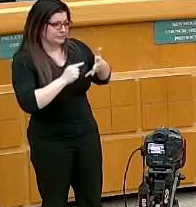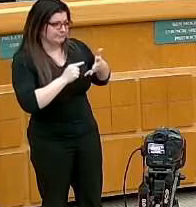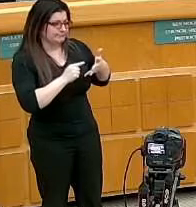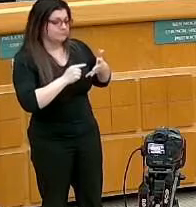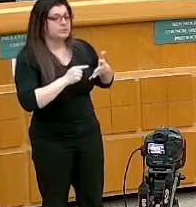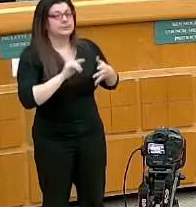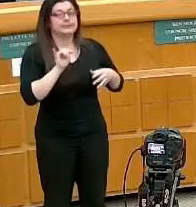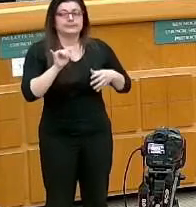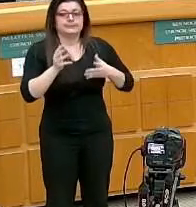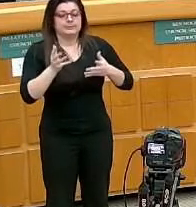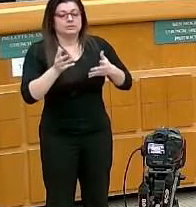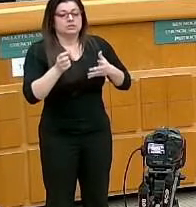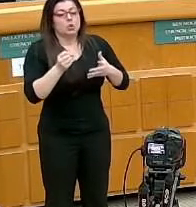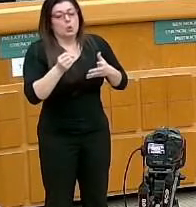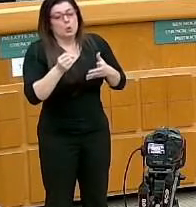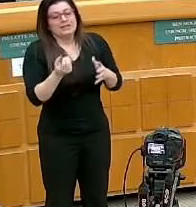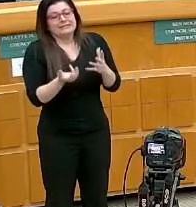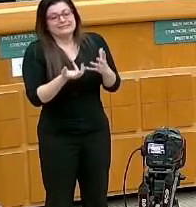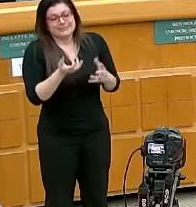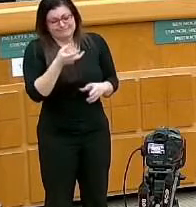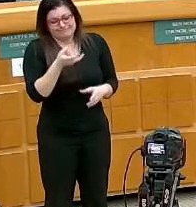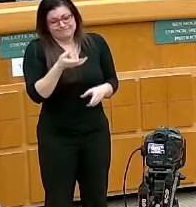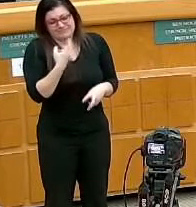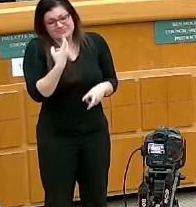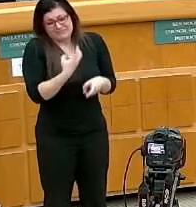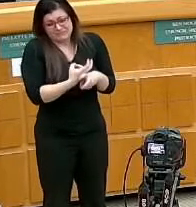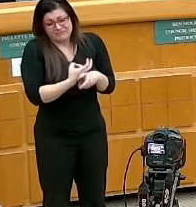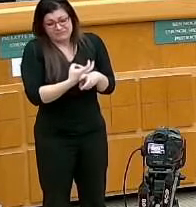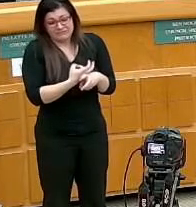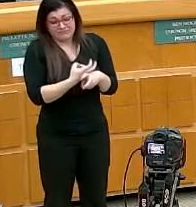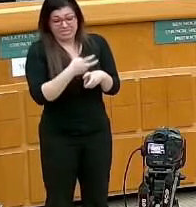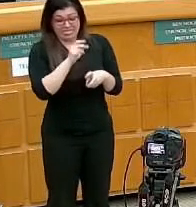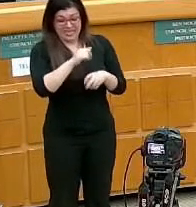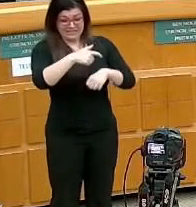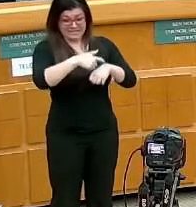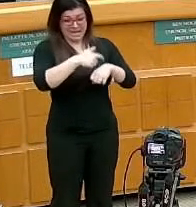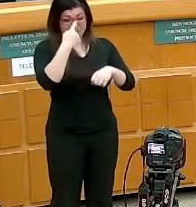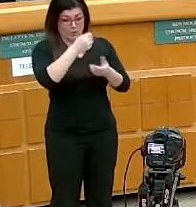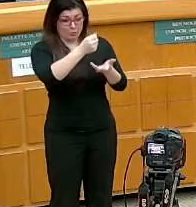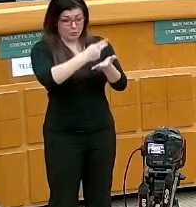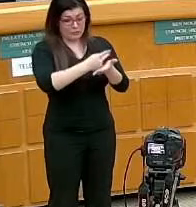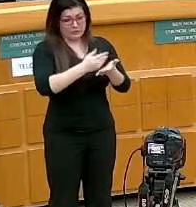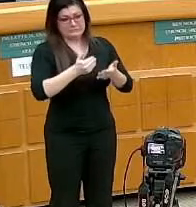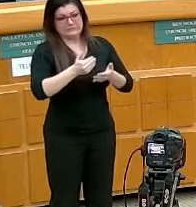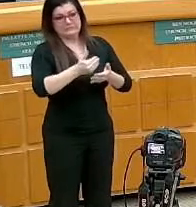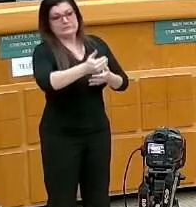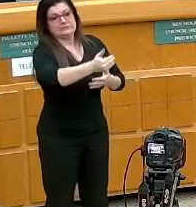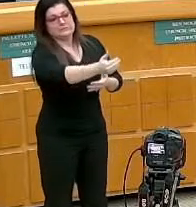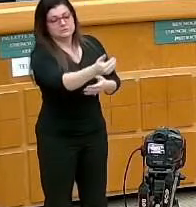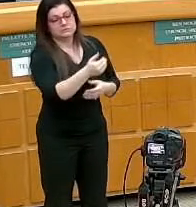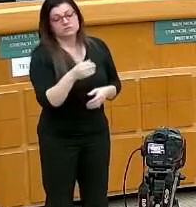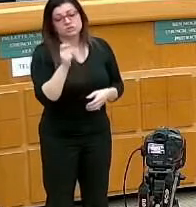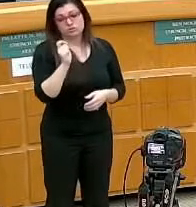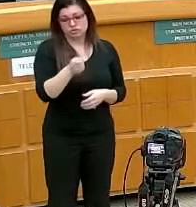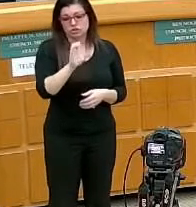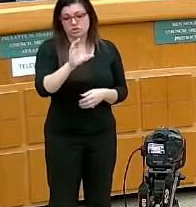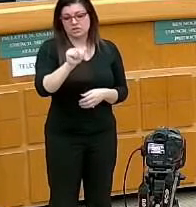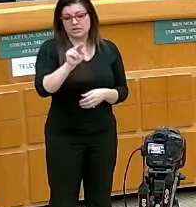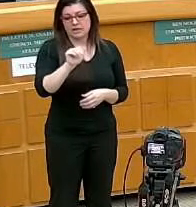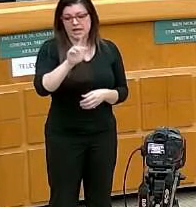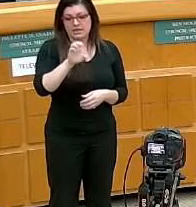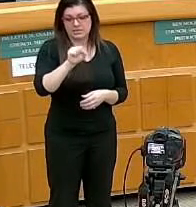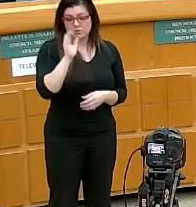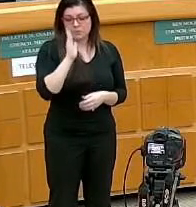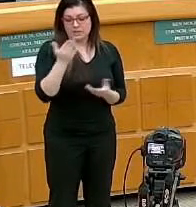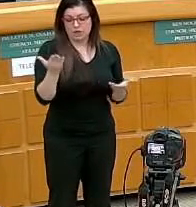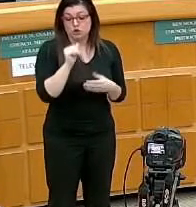specifications. So that's still some time out. Judge Canales will be here tomorrow, her and Mayor McComb on Tuesdays and